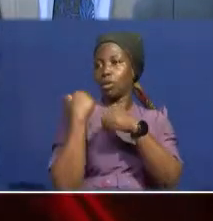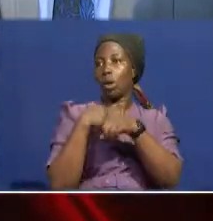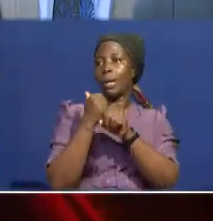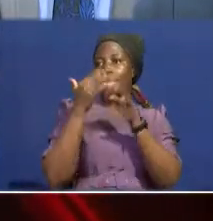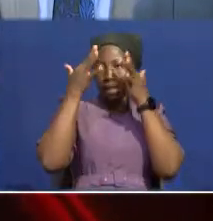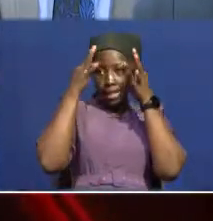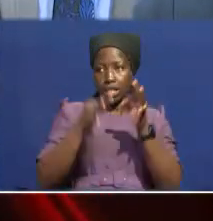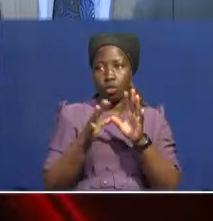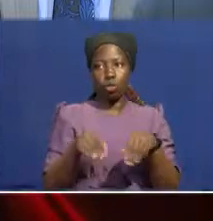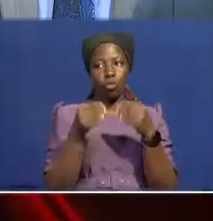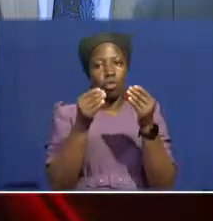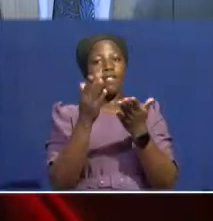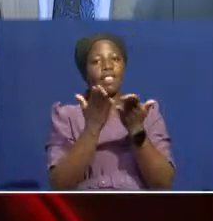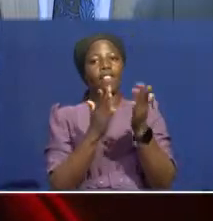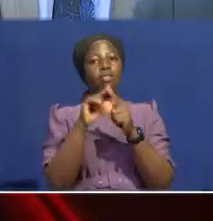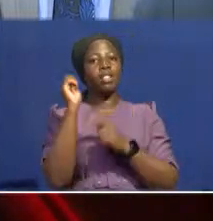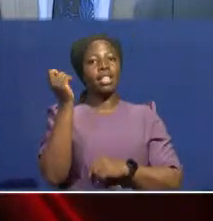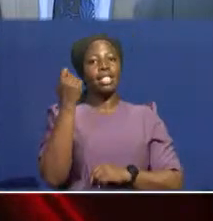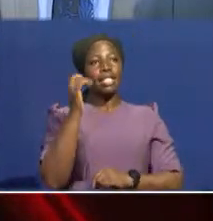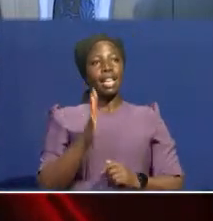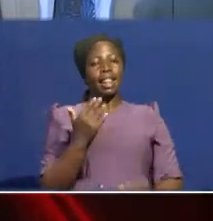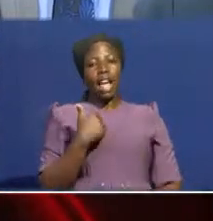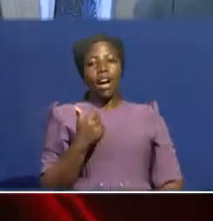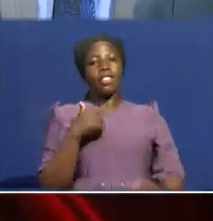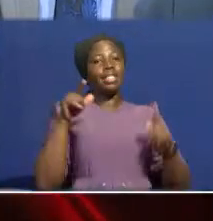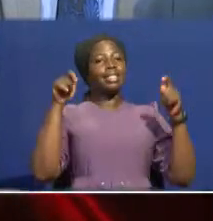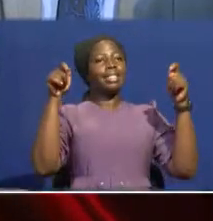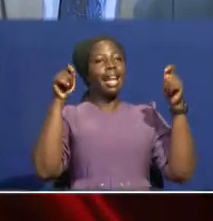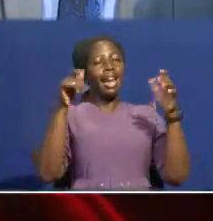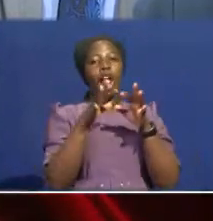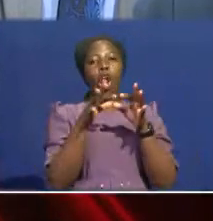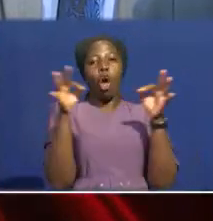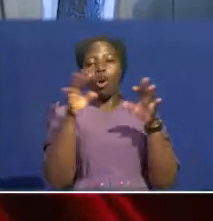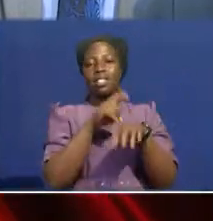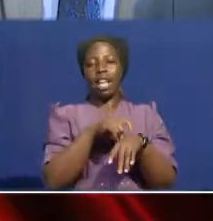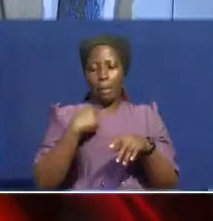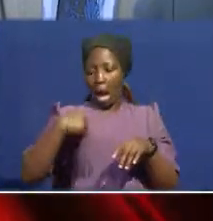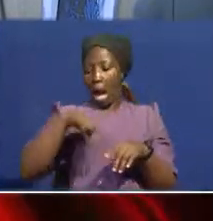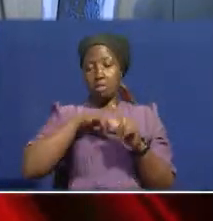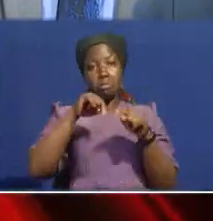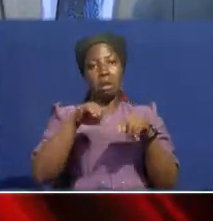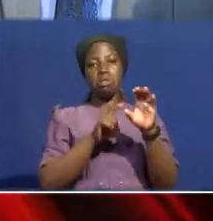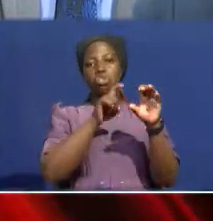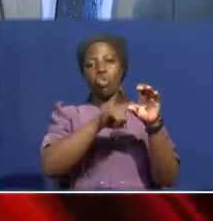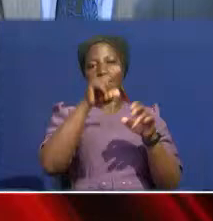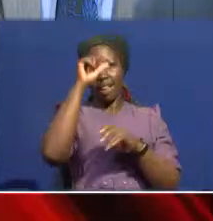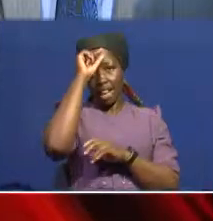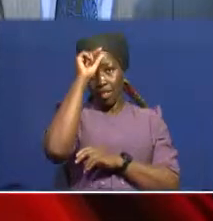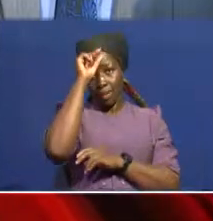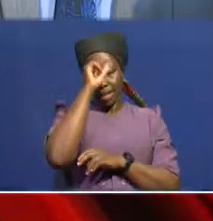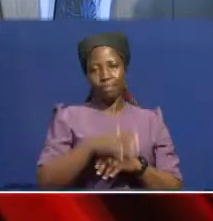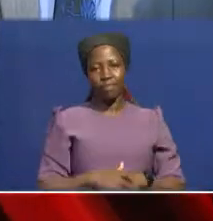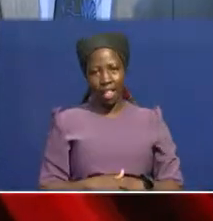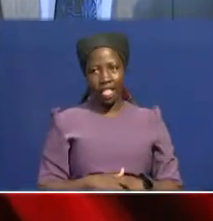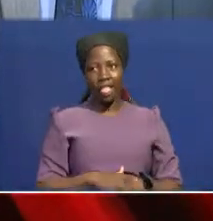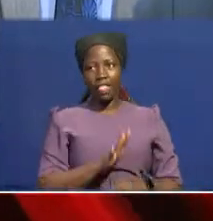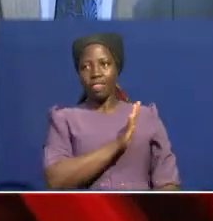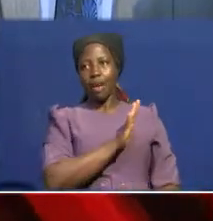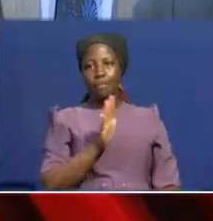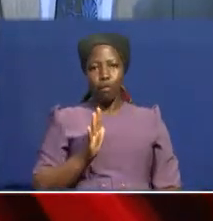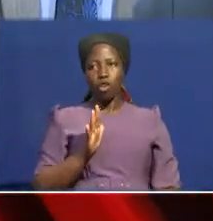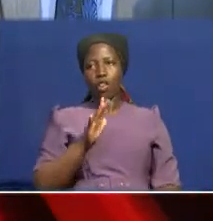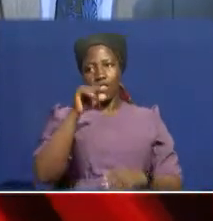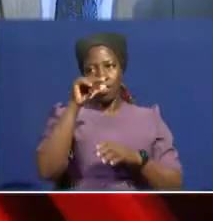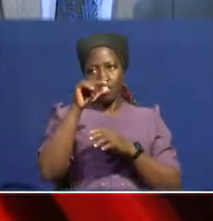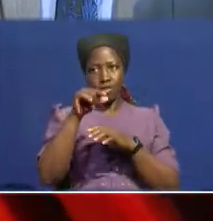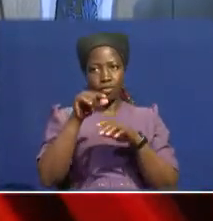offer services to the Kenyans. They have been on a strike for a very long time. Today we are joining them. Yes. The KUTTRH Board of Management have been on strike for quite a while. We are